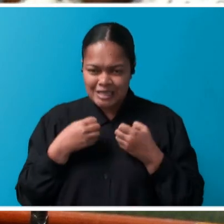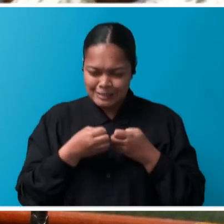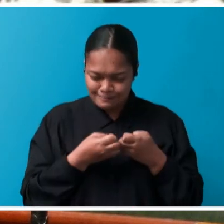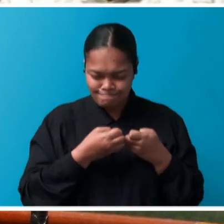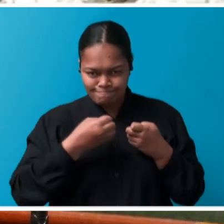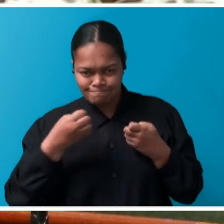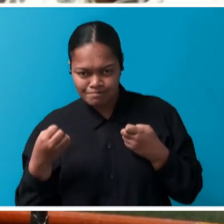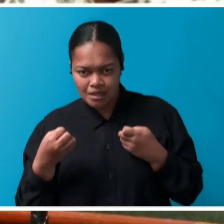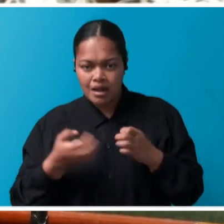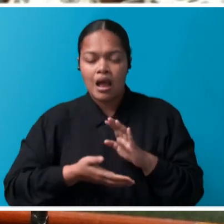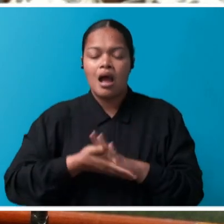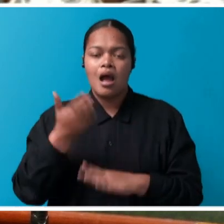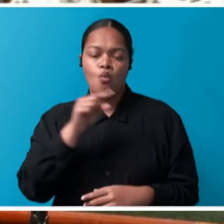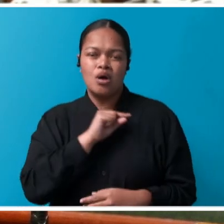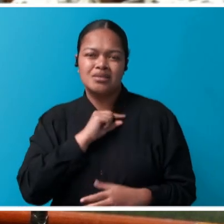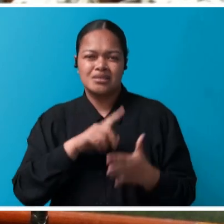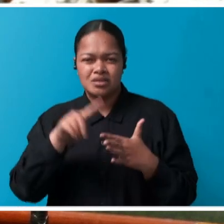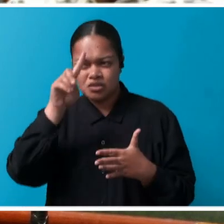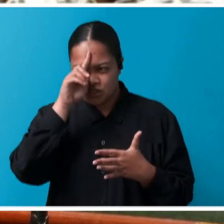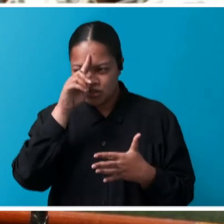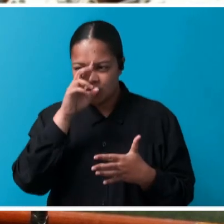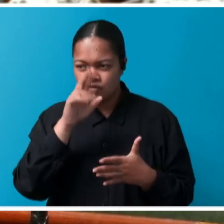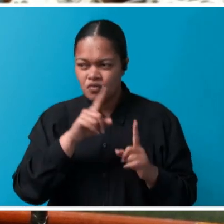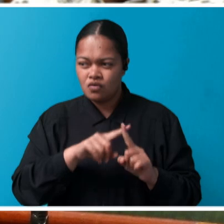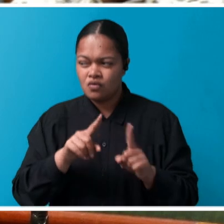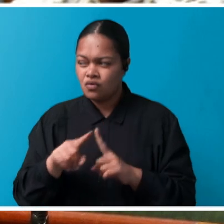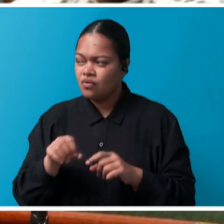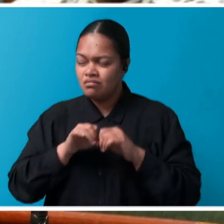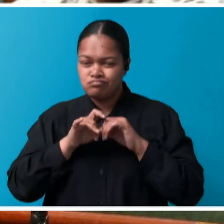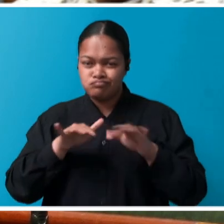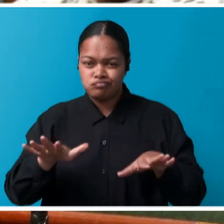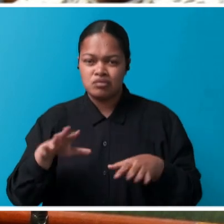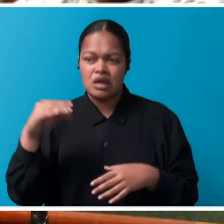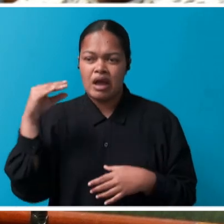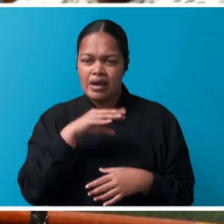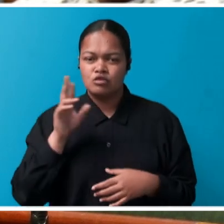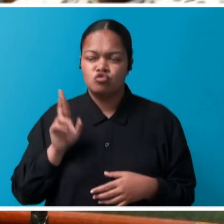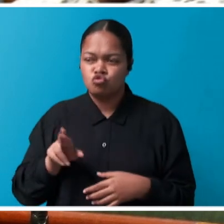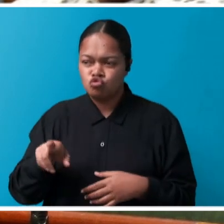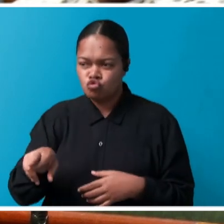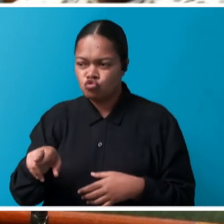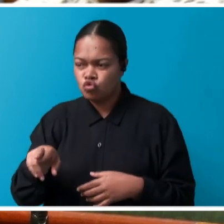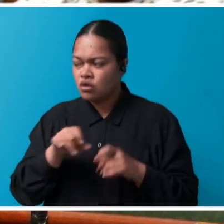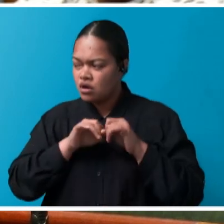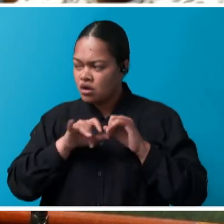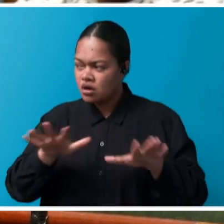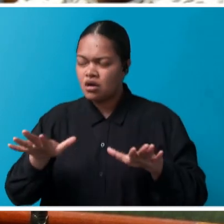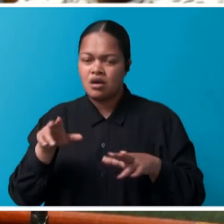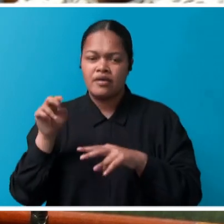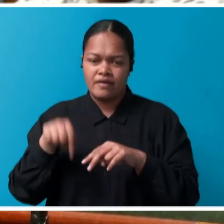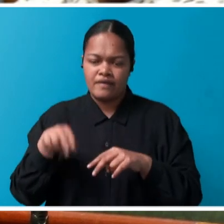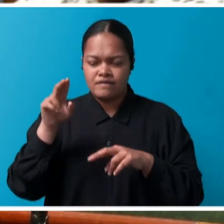of high-quality education facilities across hundreds of rural communities across our beloved